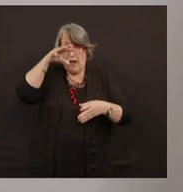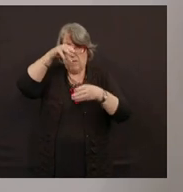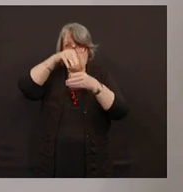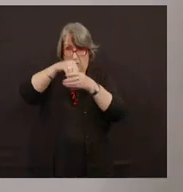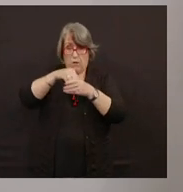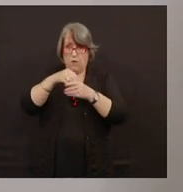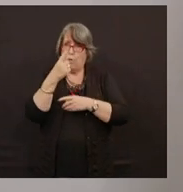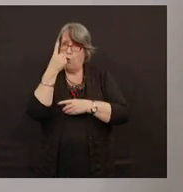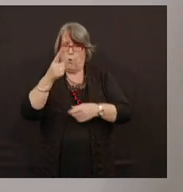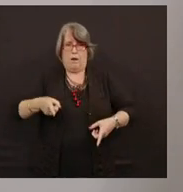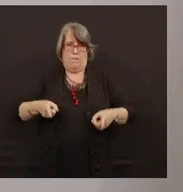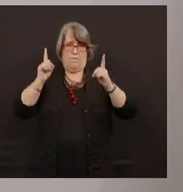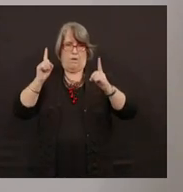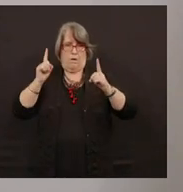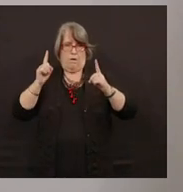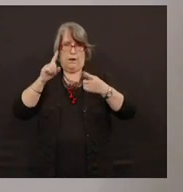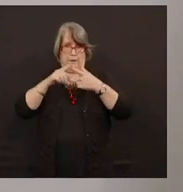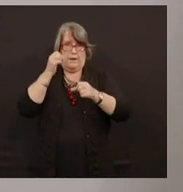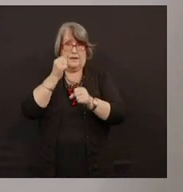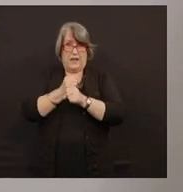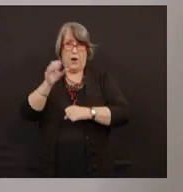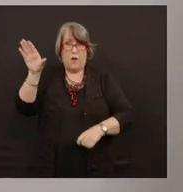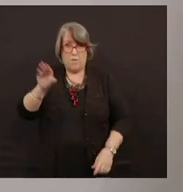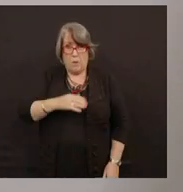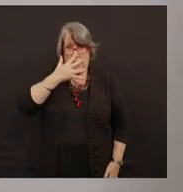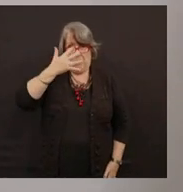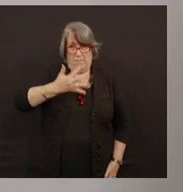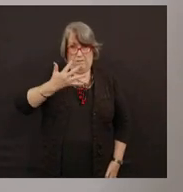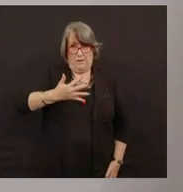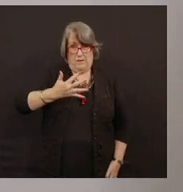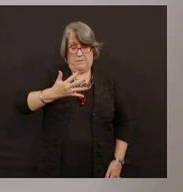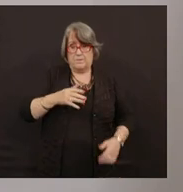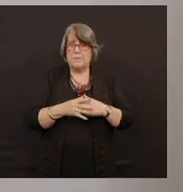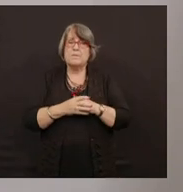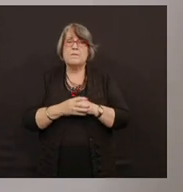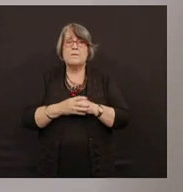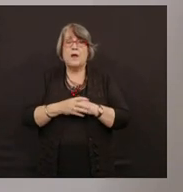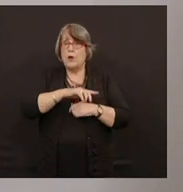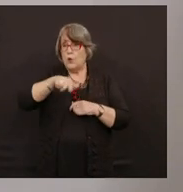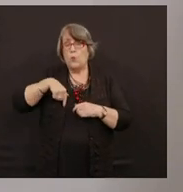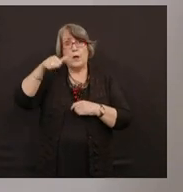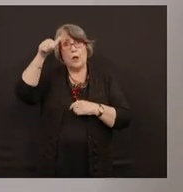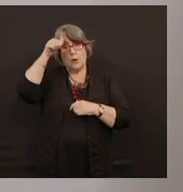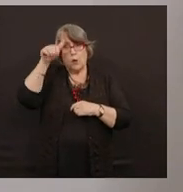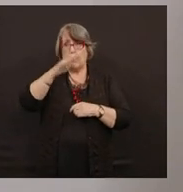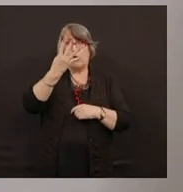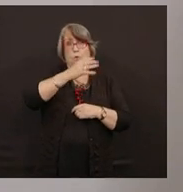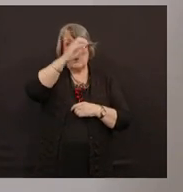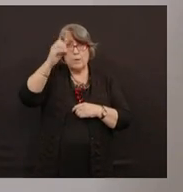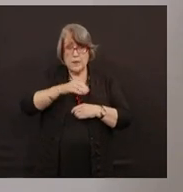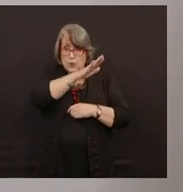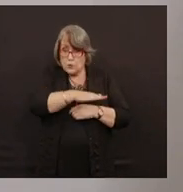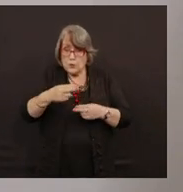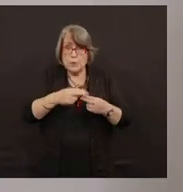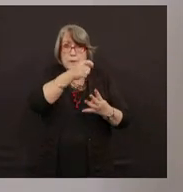at least one violent incident since the age of 15. We know that around 14% of children